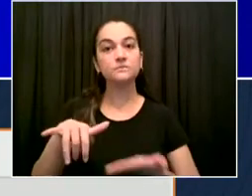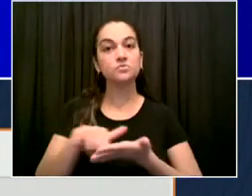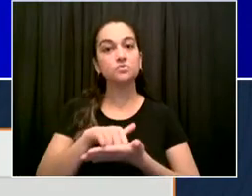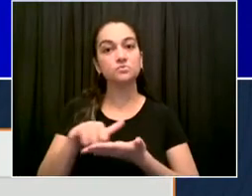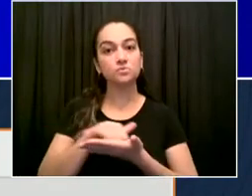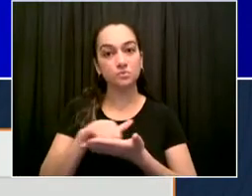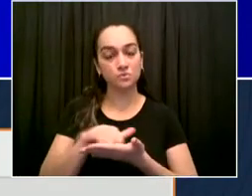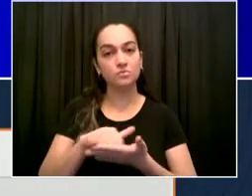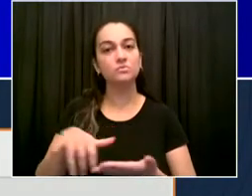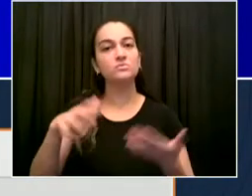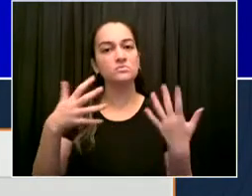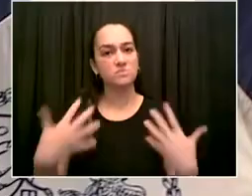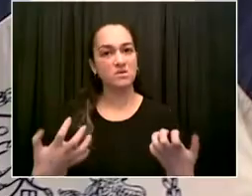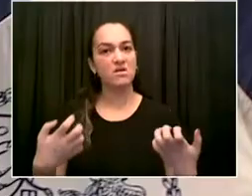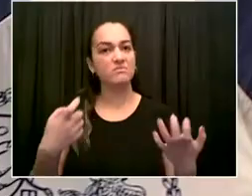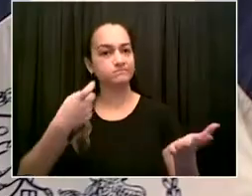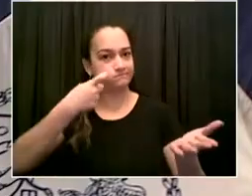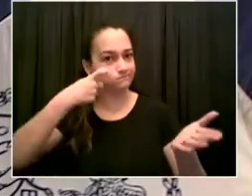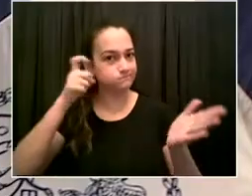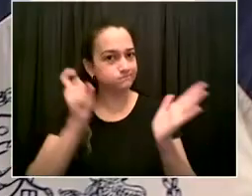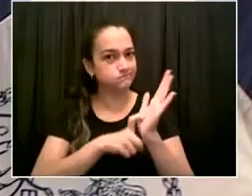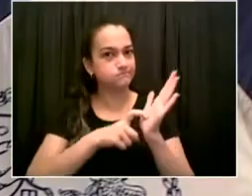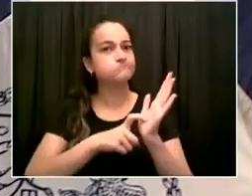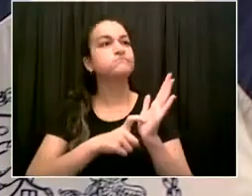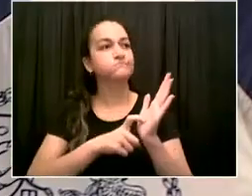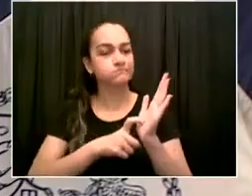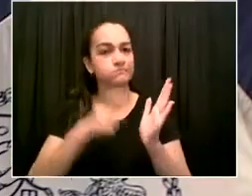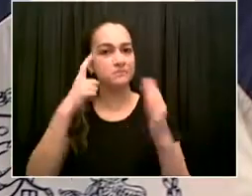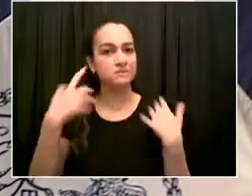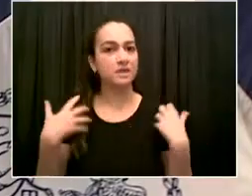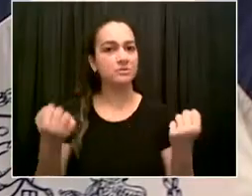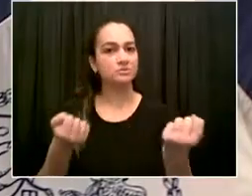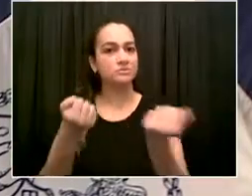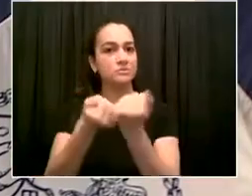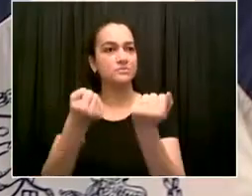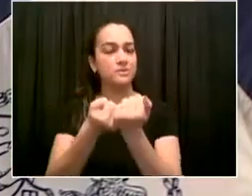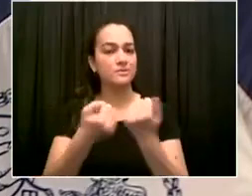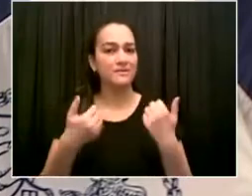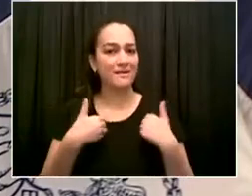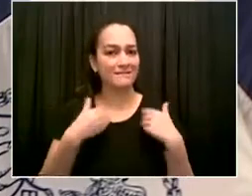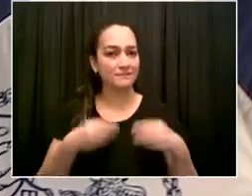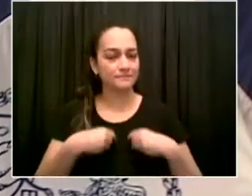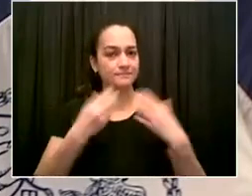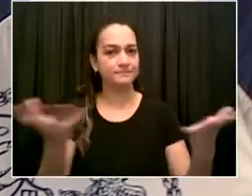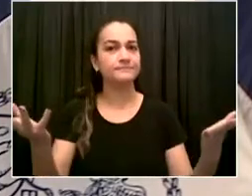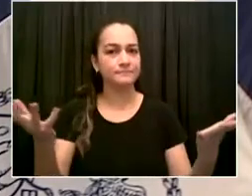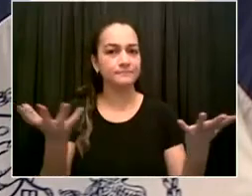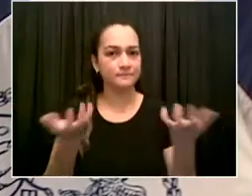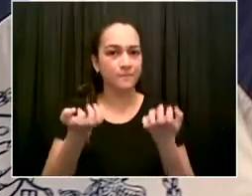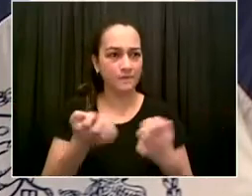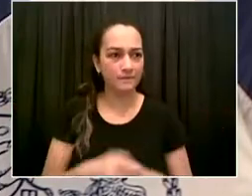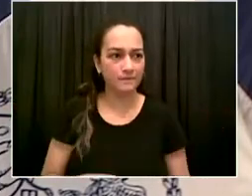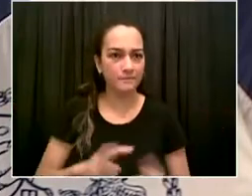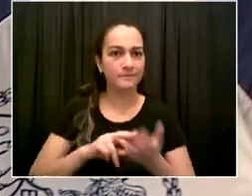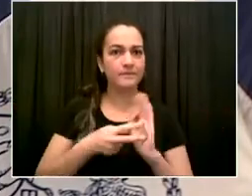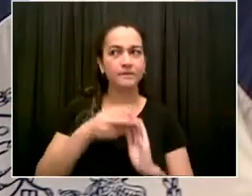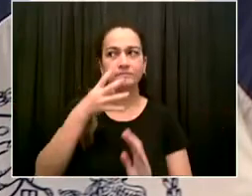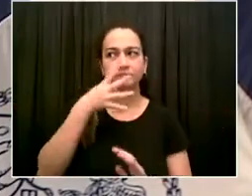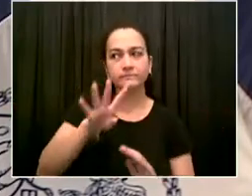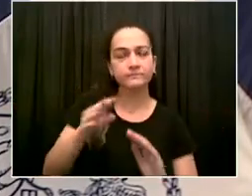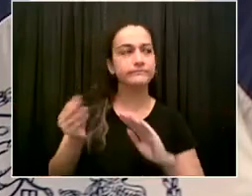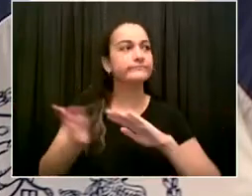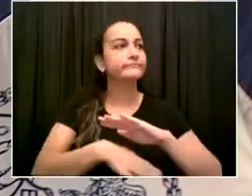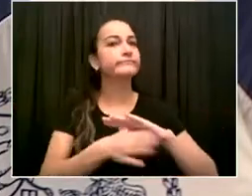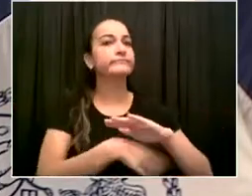support. The way to do that is to make mental health more available than ever before, to make mental